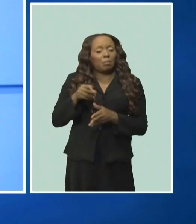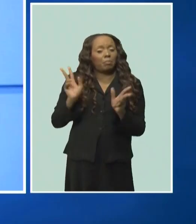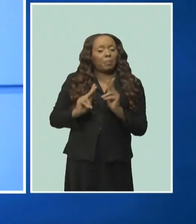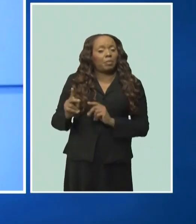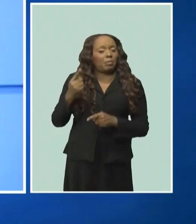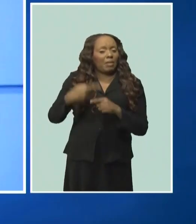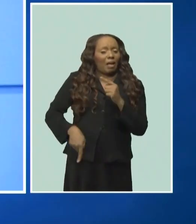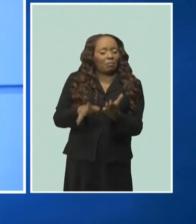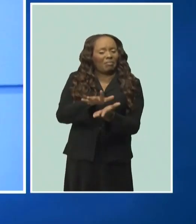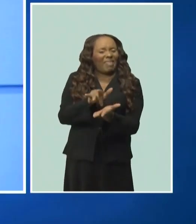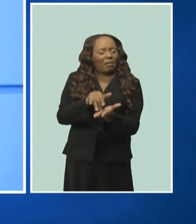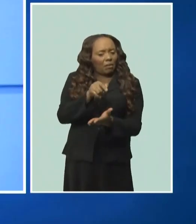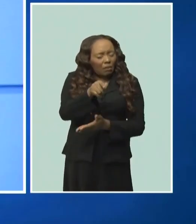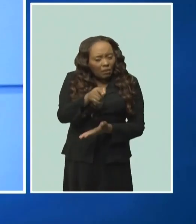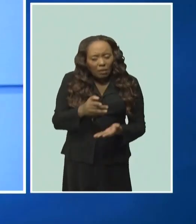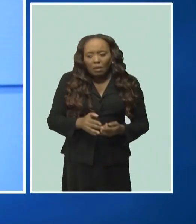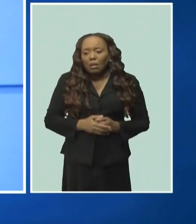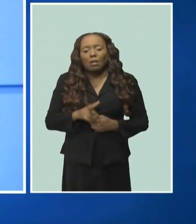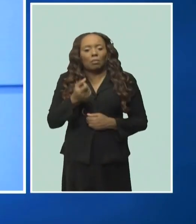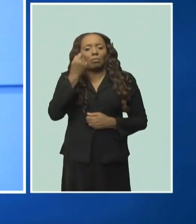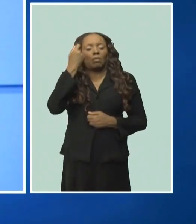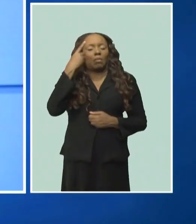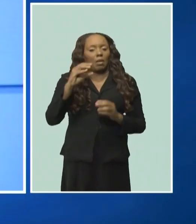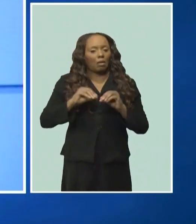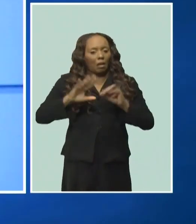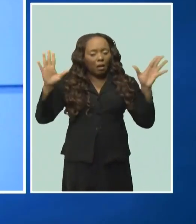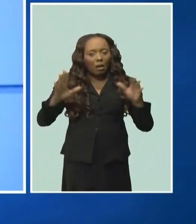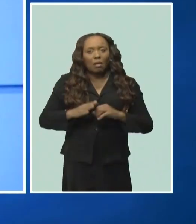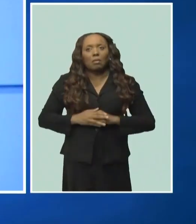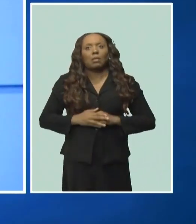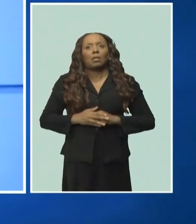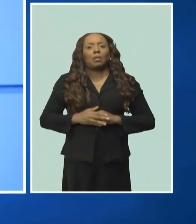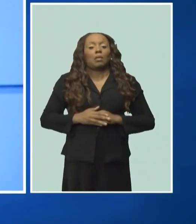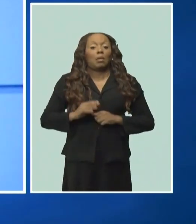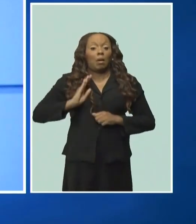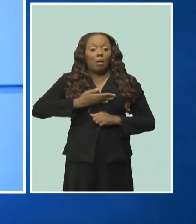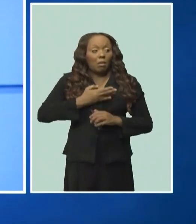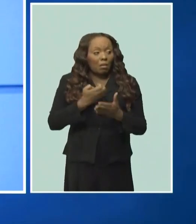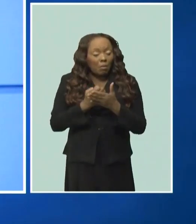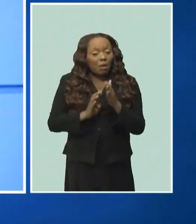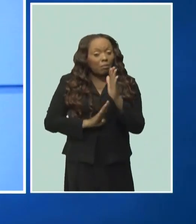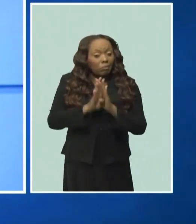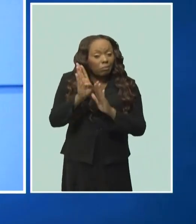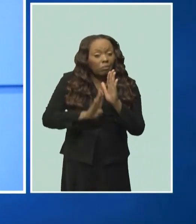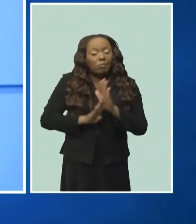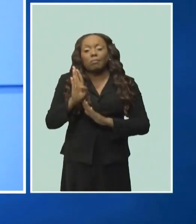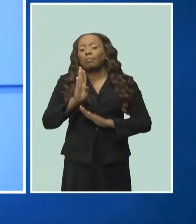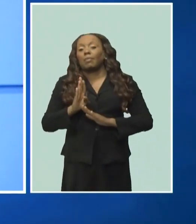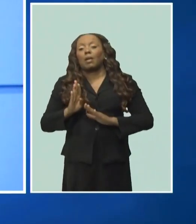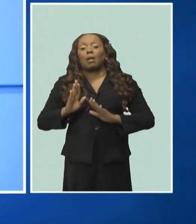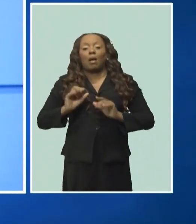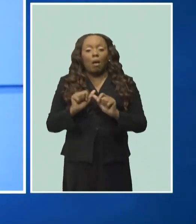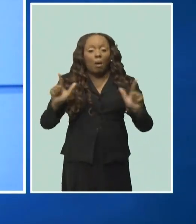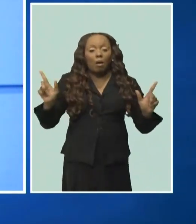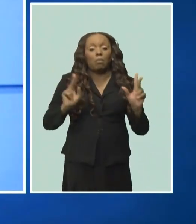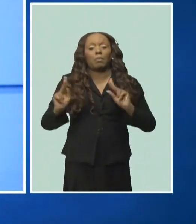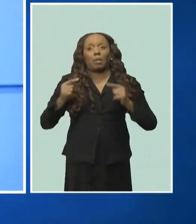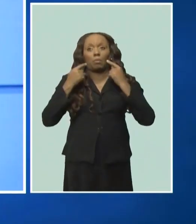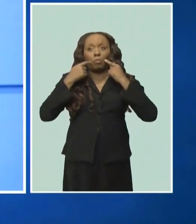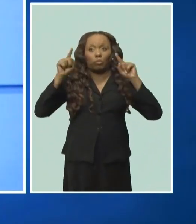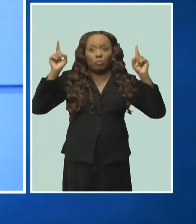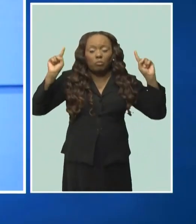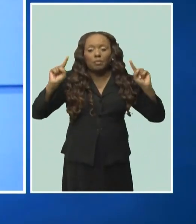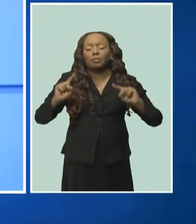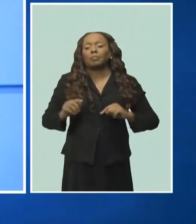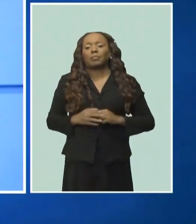more resilient we are to shocks, and the more we can grow the economy and prosper everyone and their well-being. So it's